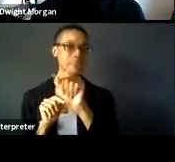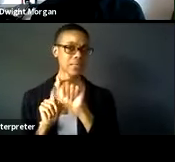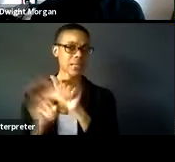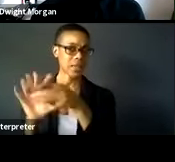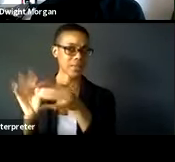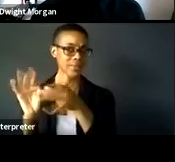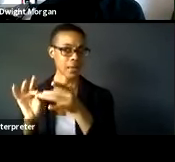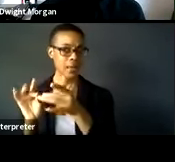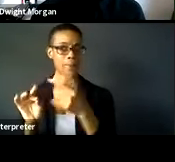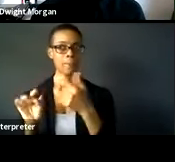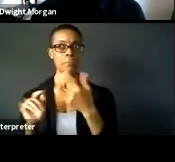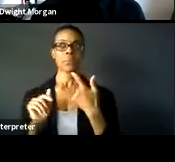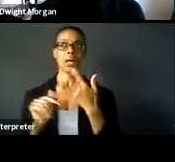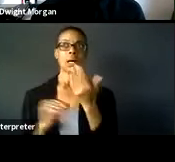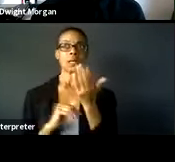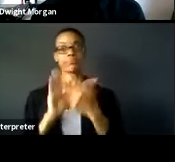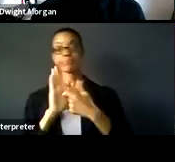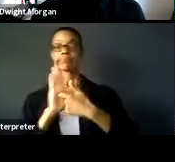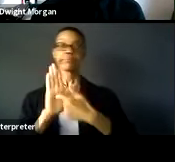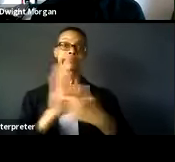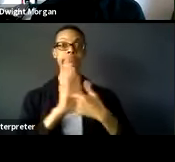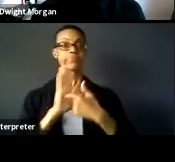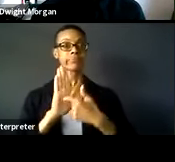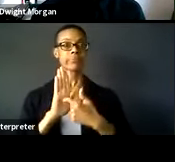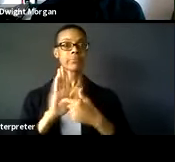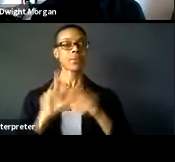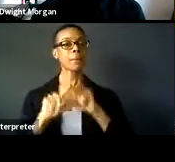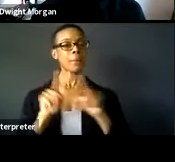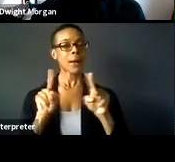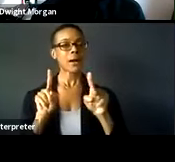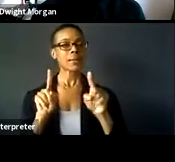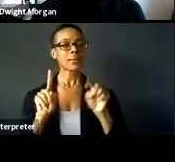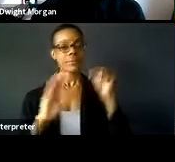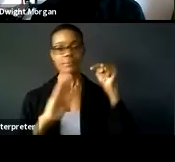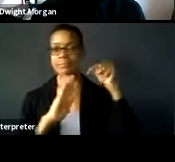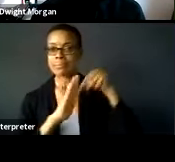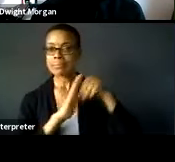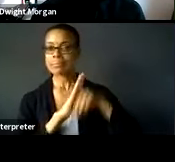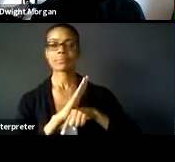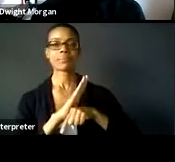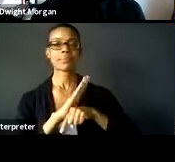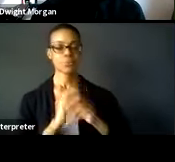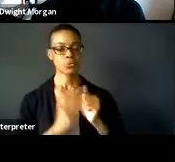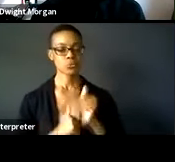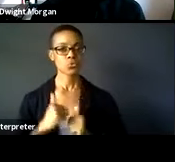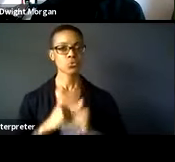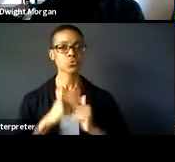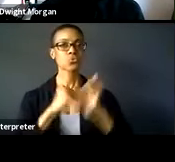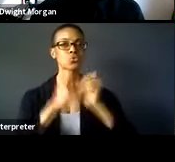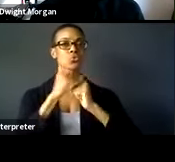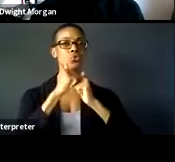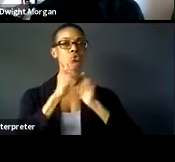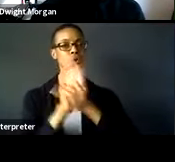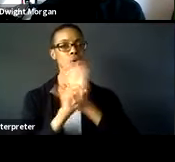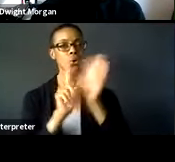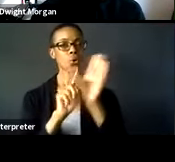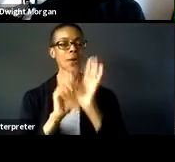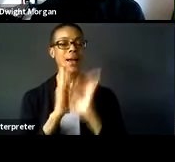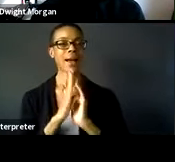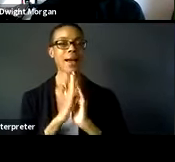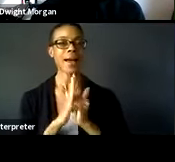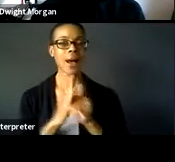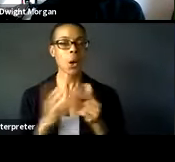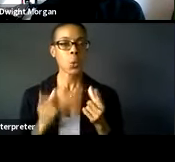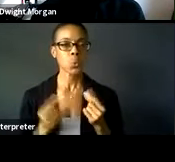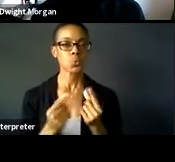presentation, it was really to look the culture and structure of how we do things and how